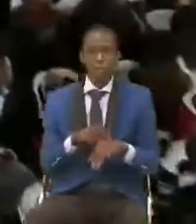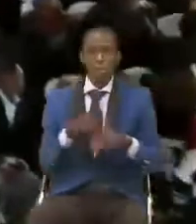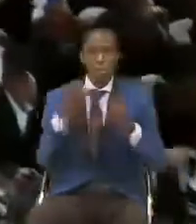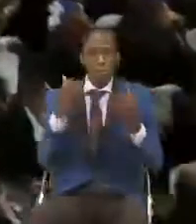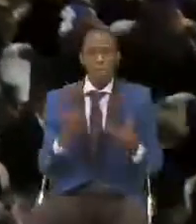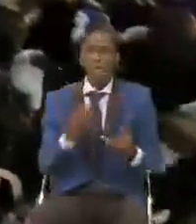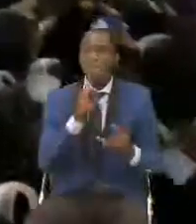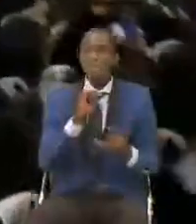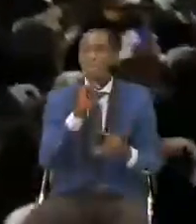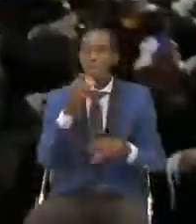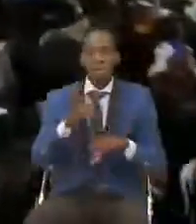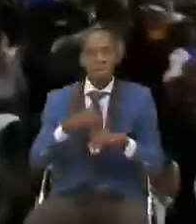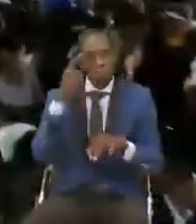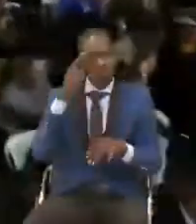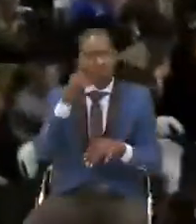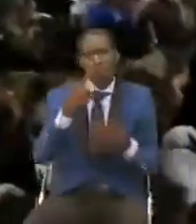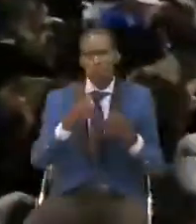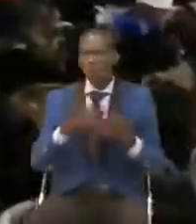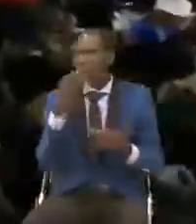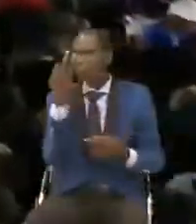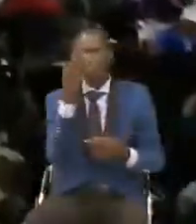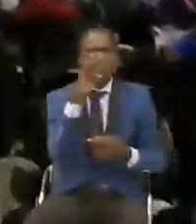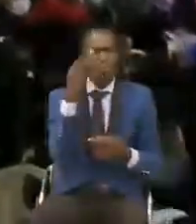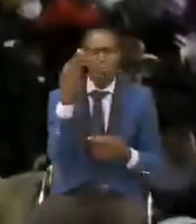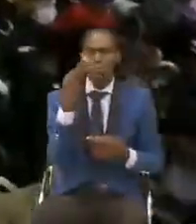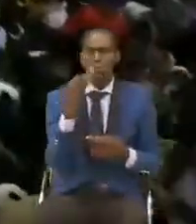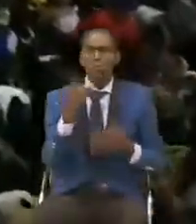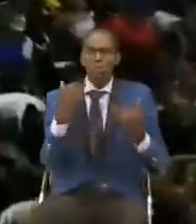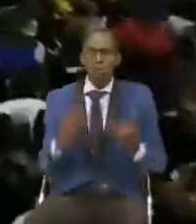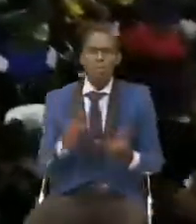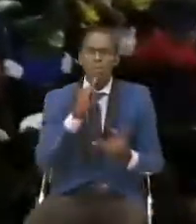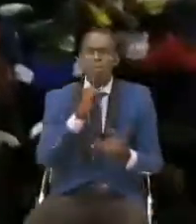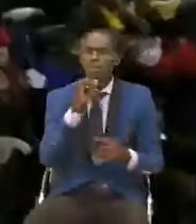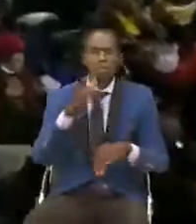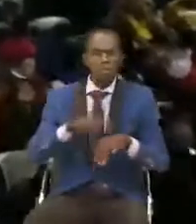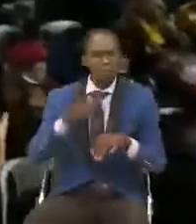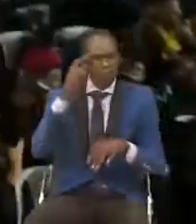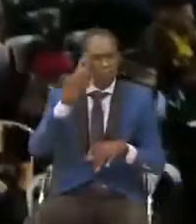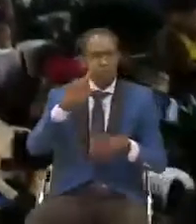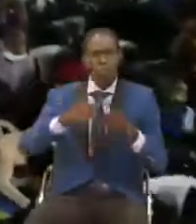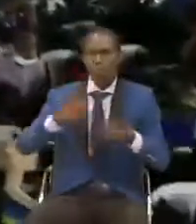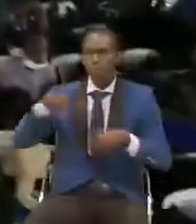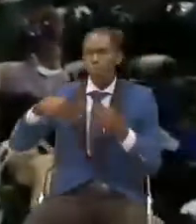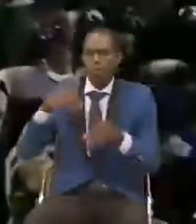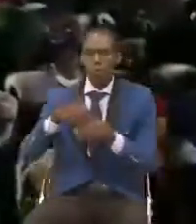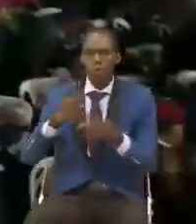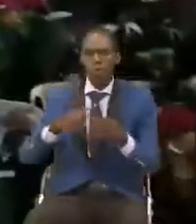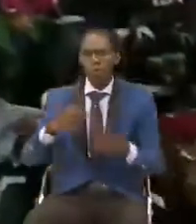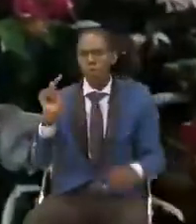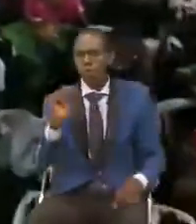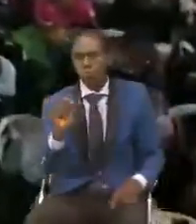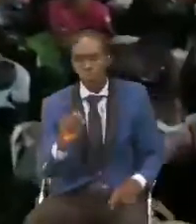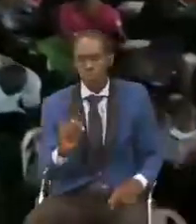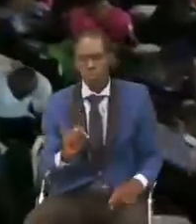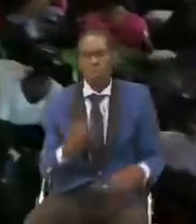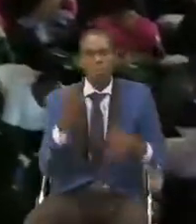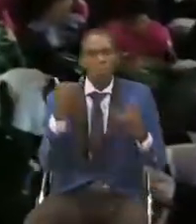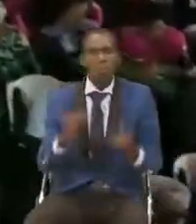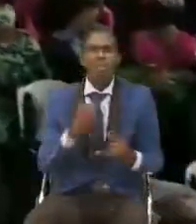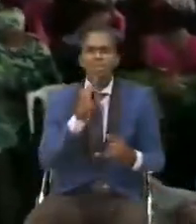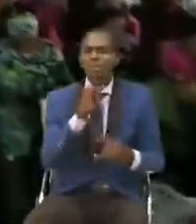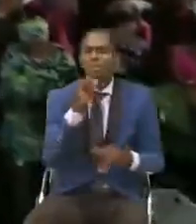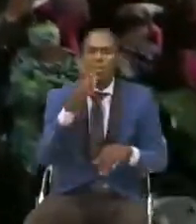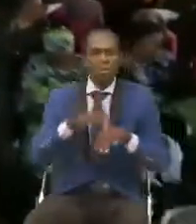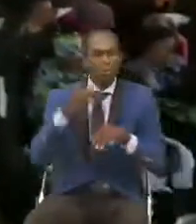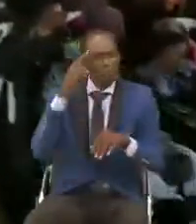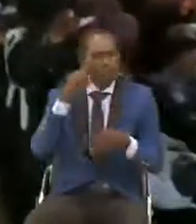bowed, eyes closed. You want that forgiveness now, that freedom now,